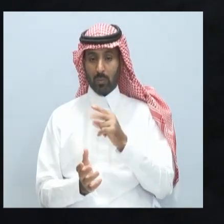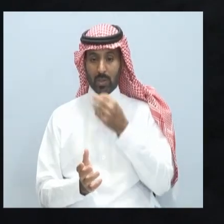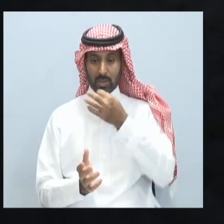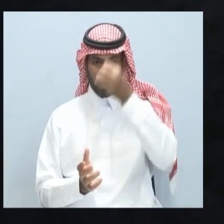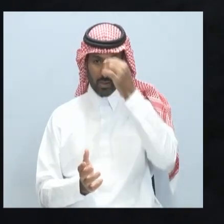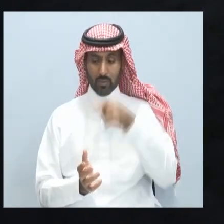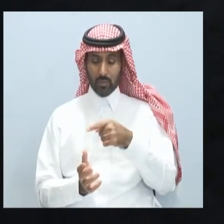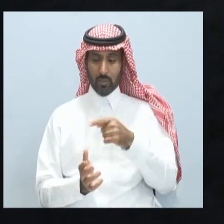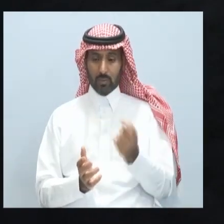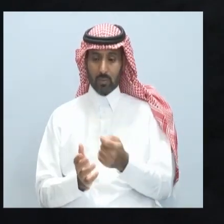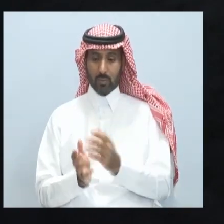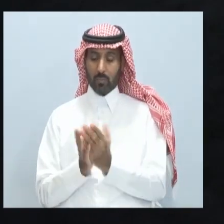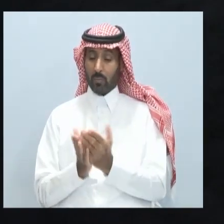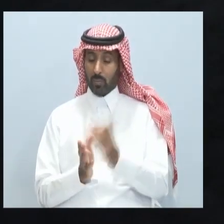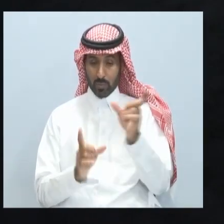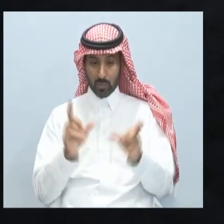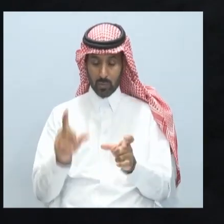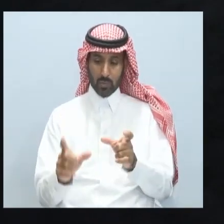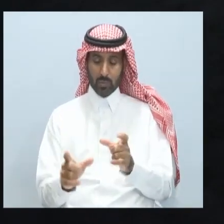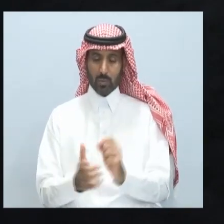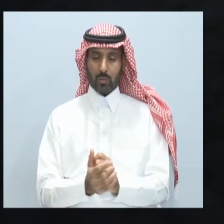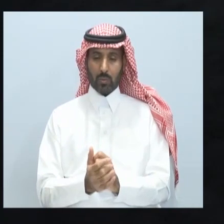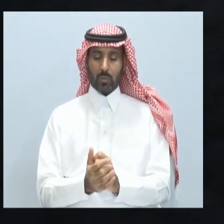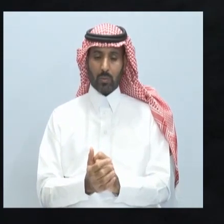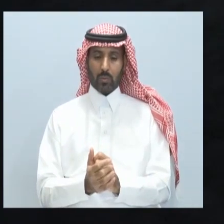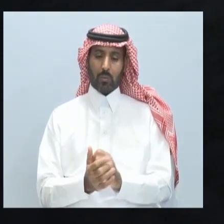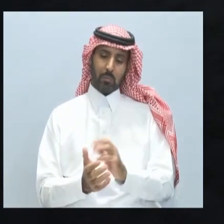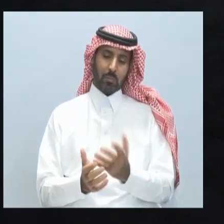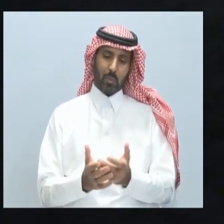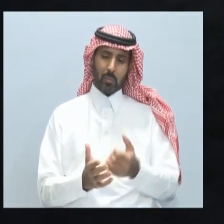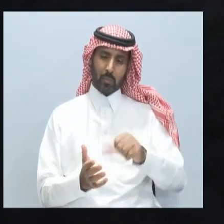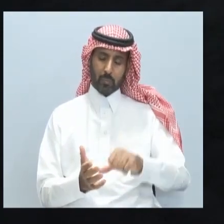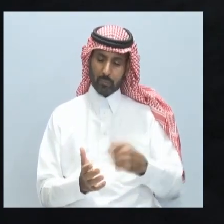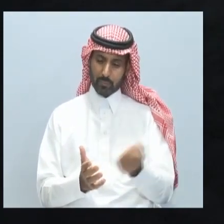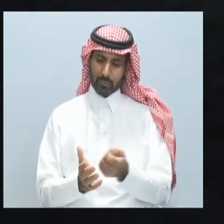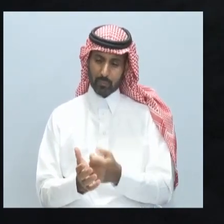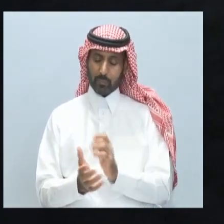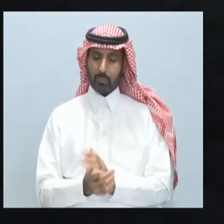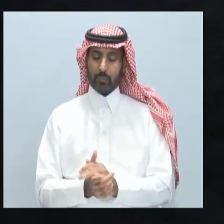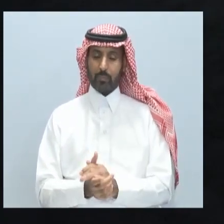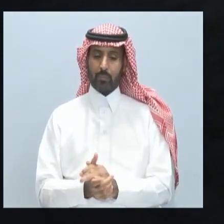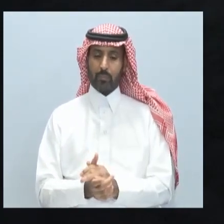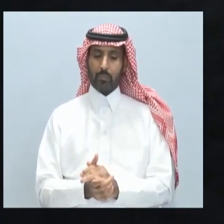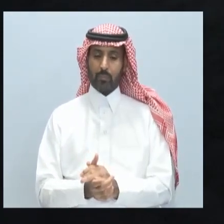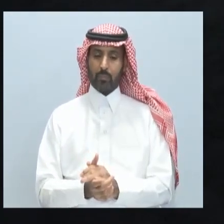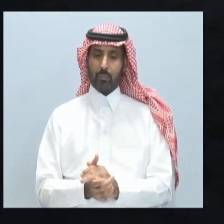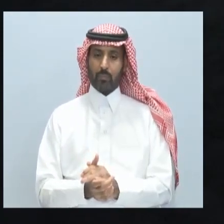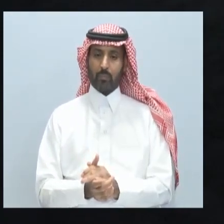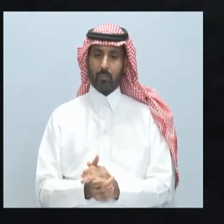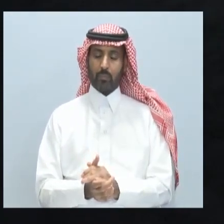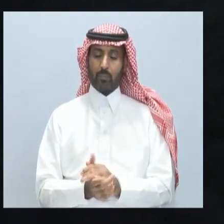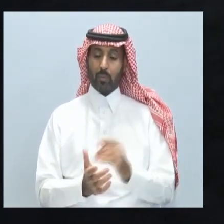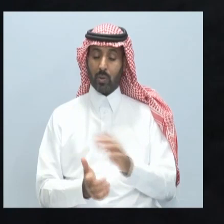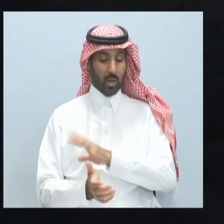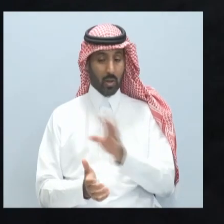they are actually positive, some may be negative, and some may be neutral. So they are not positive, they are not